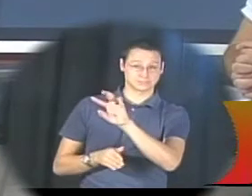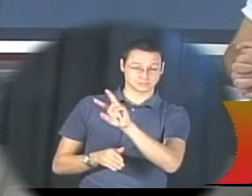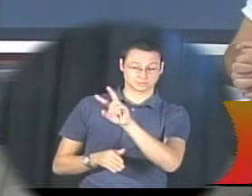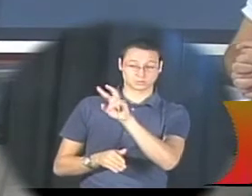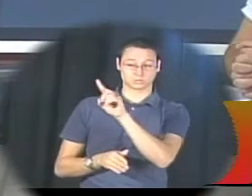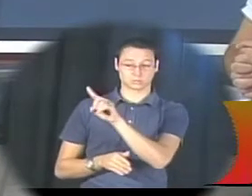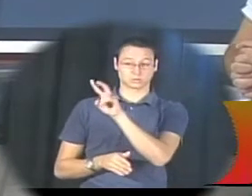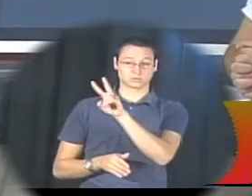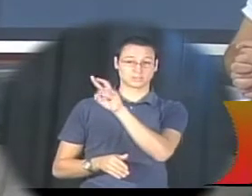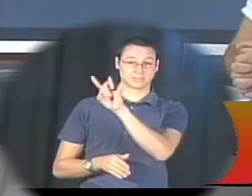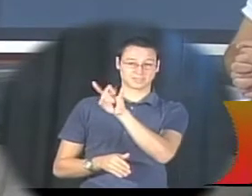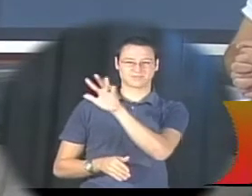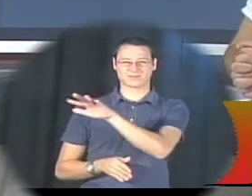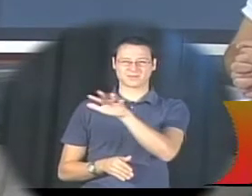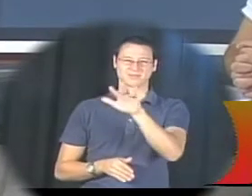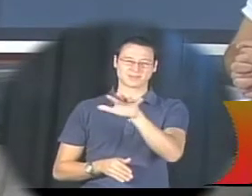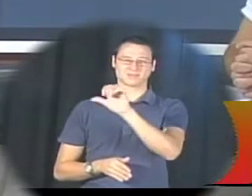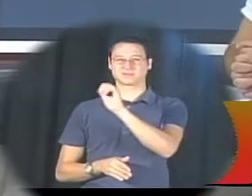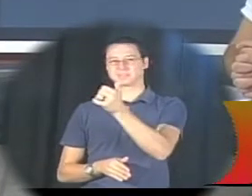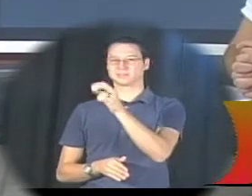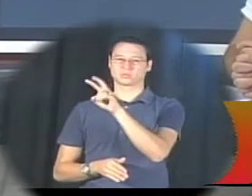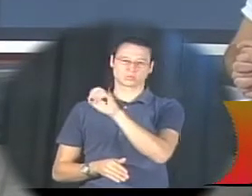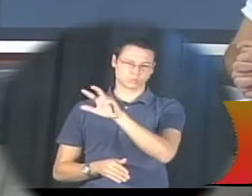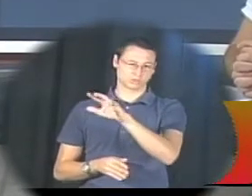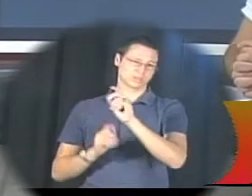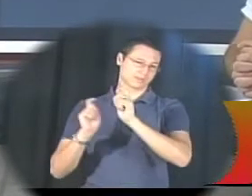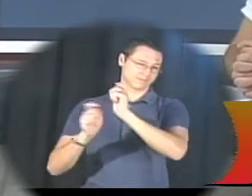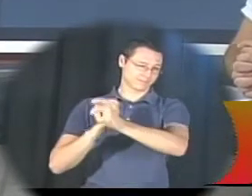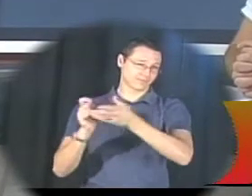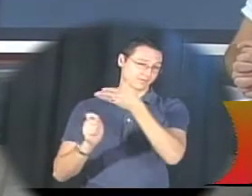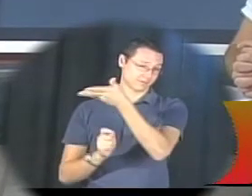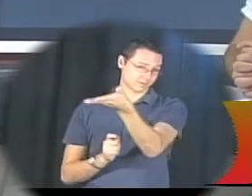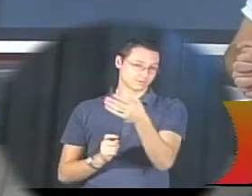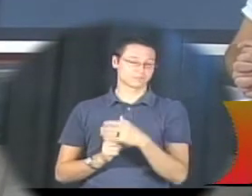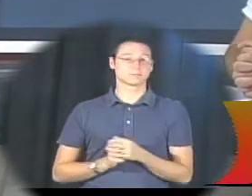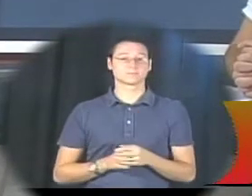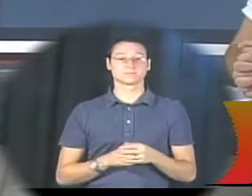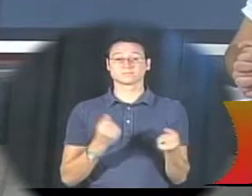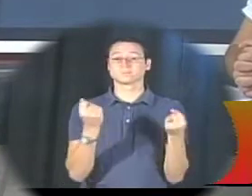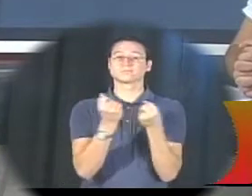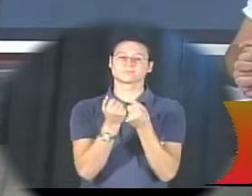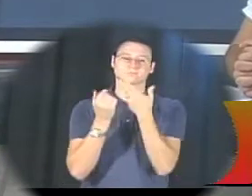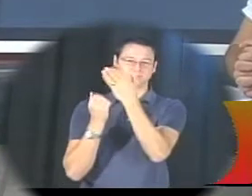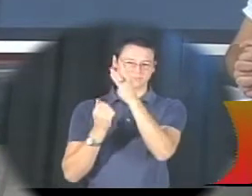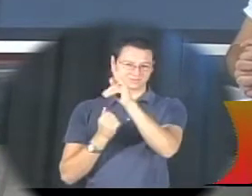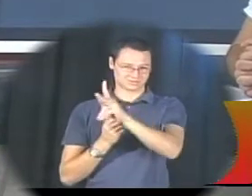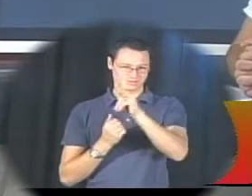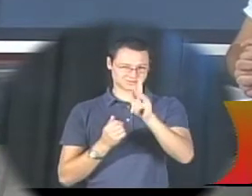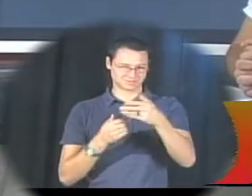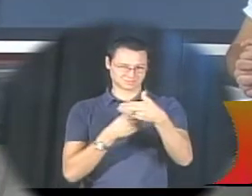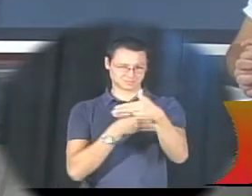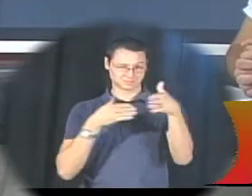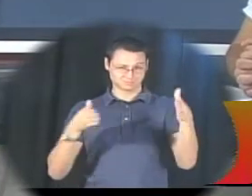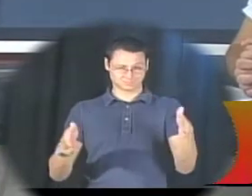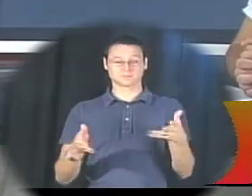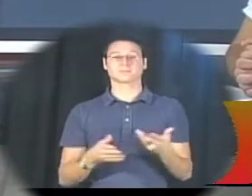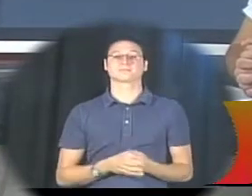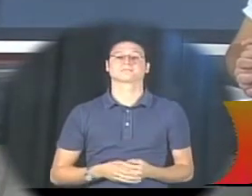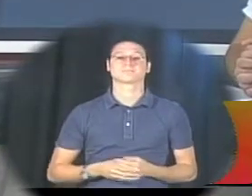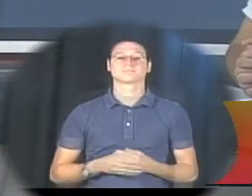551, 555, and 10203. Donations will benefit the Kemosabe Closet here at Boone and Coalition for the